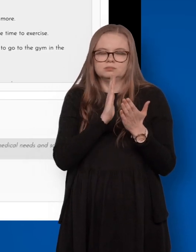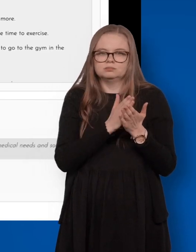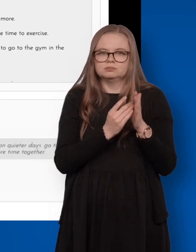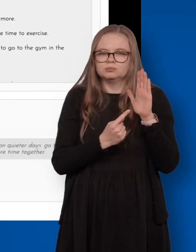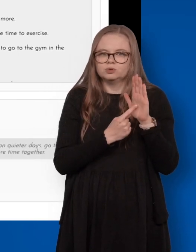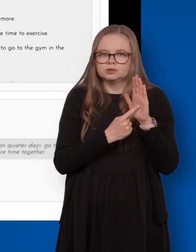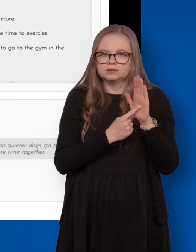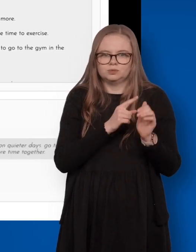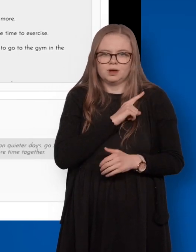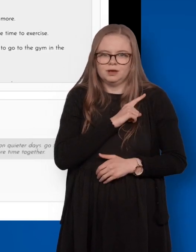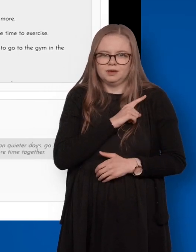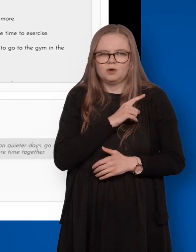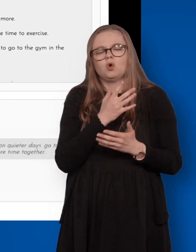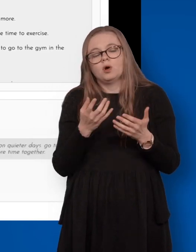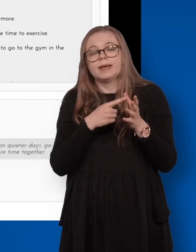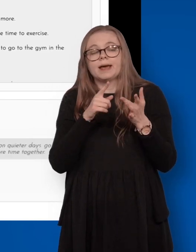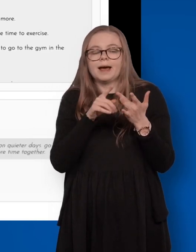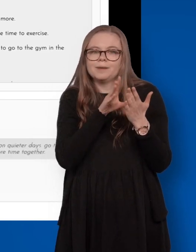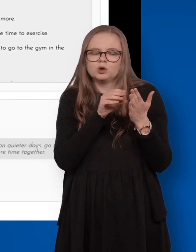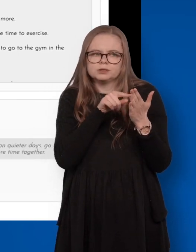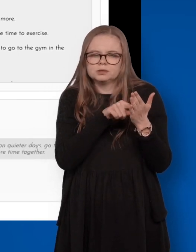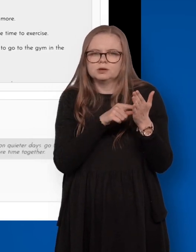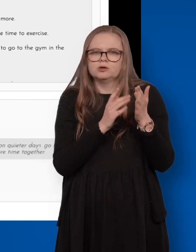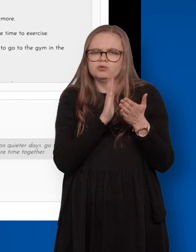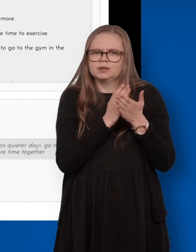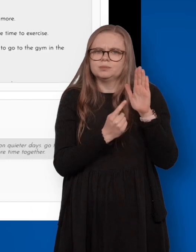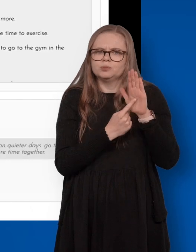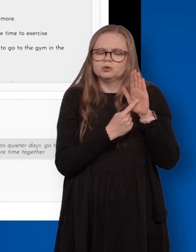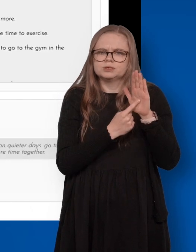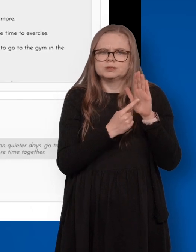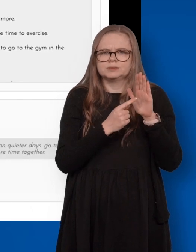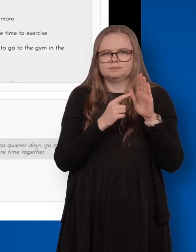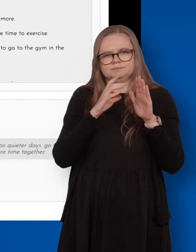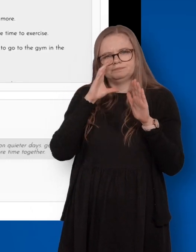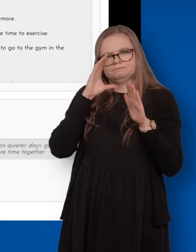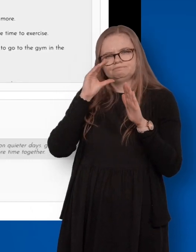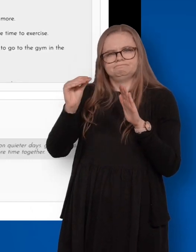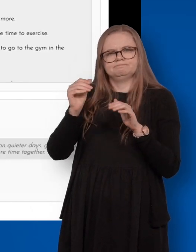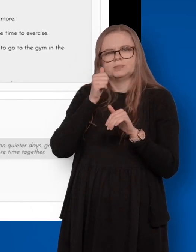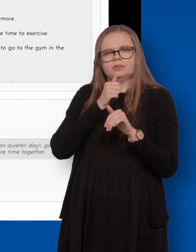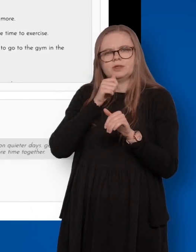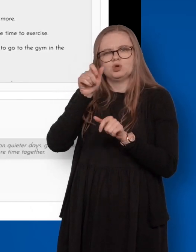particularly when we're using AI models, is to give the users a sense of